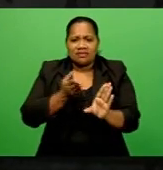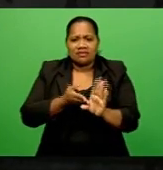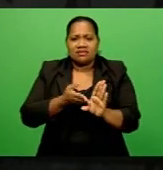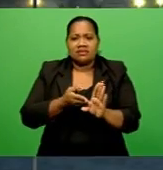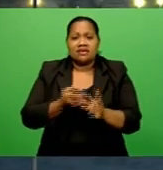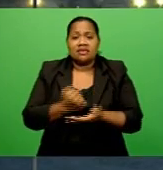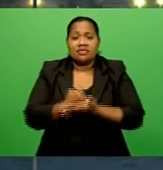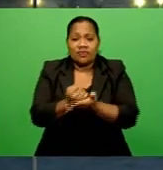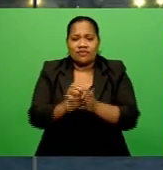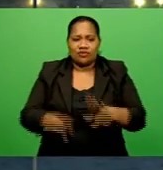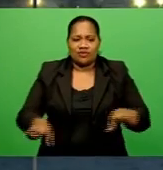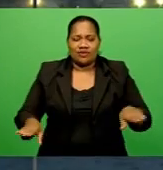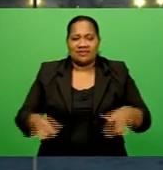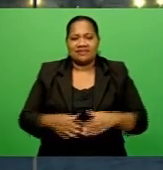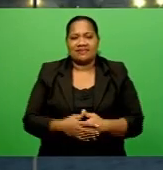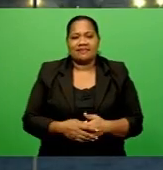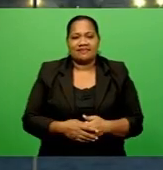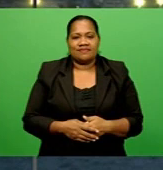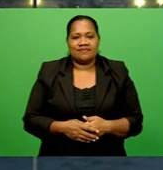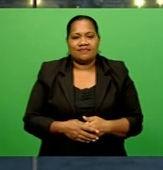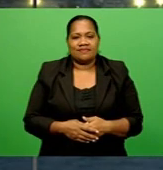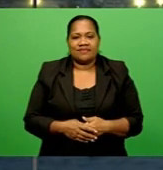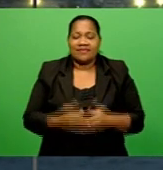children. Edwin.